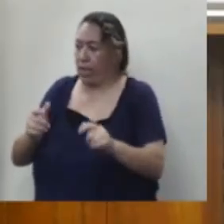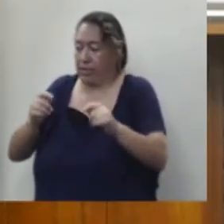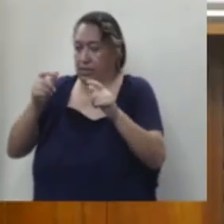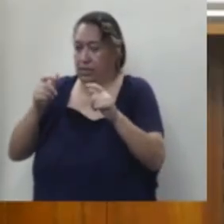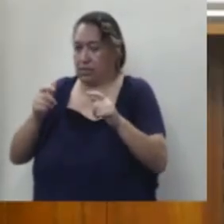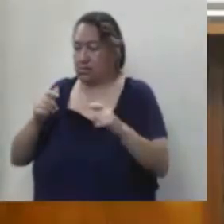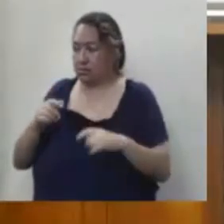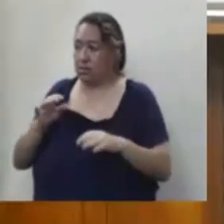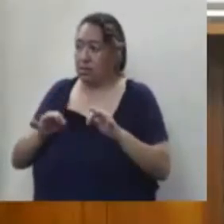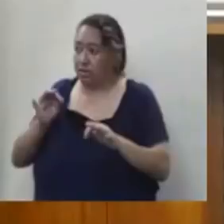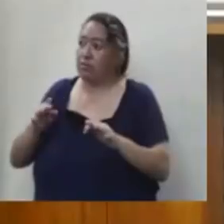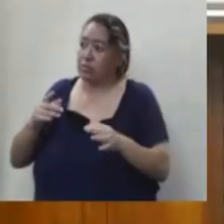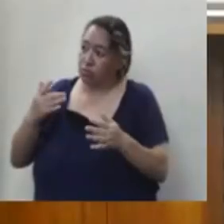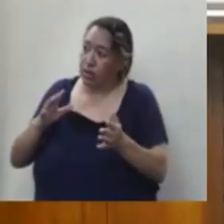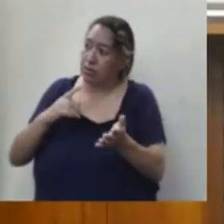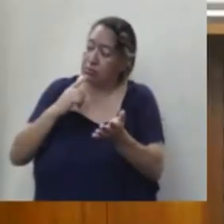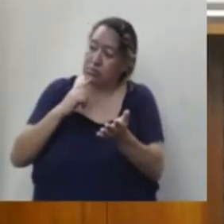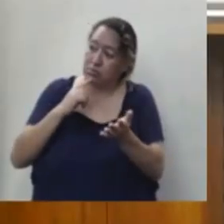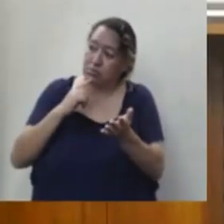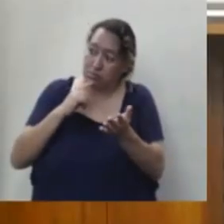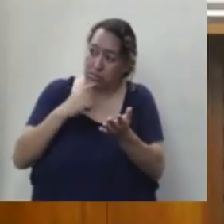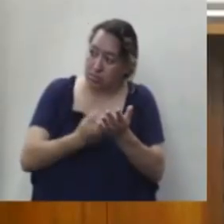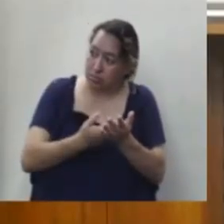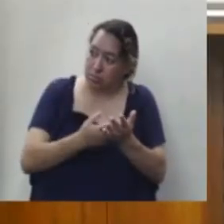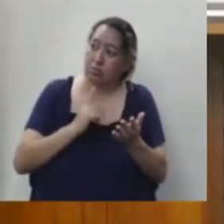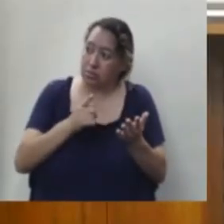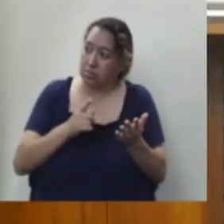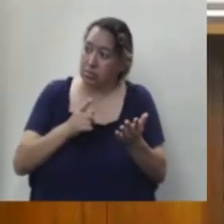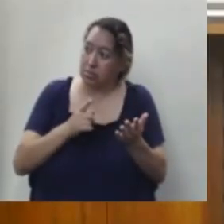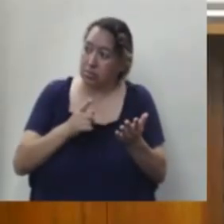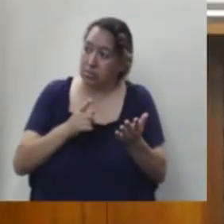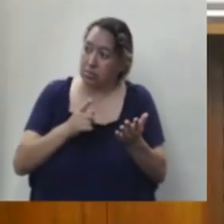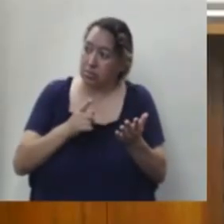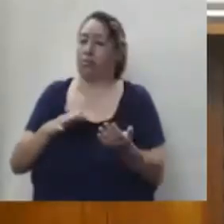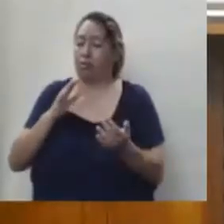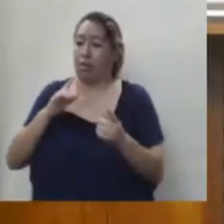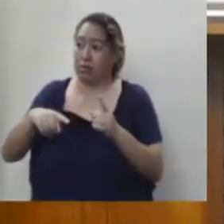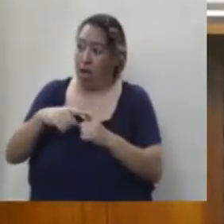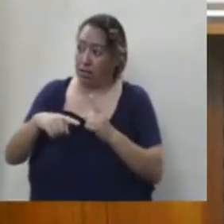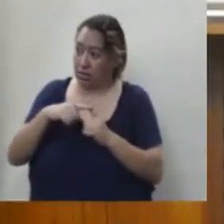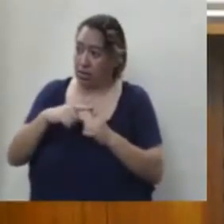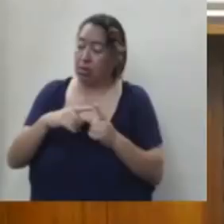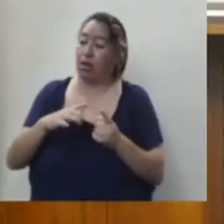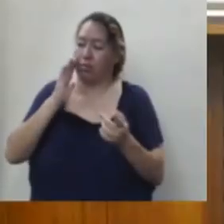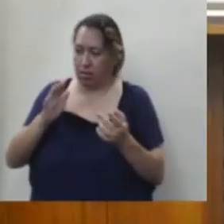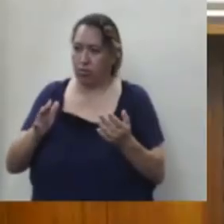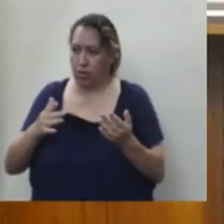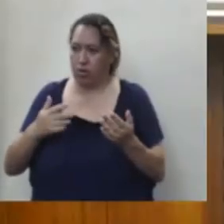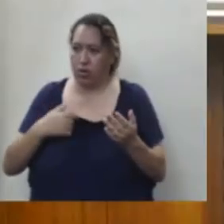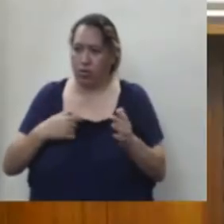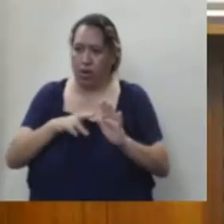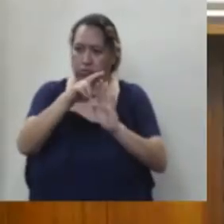do the next measures to ensure that if it is positive, that we will bury the body within 24 hours.